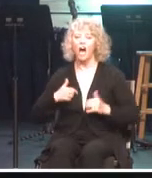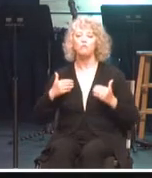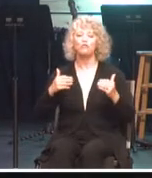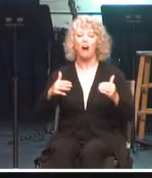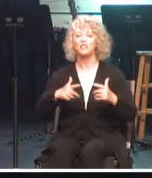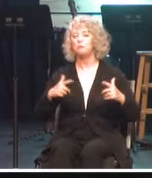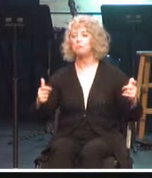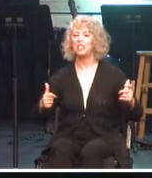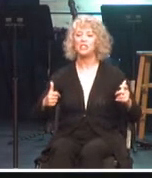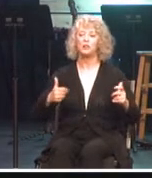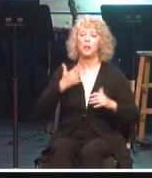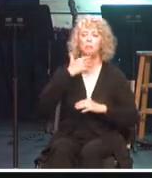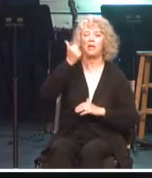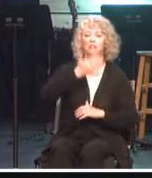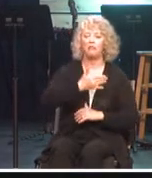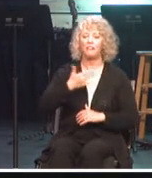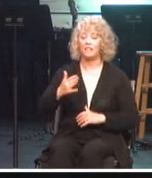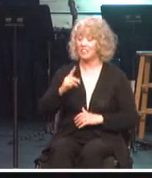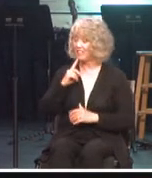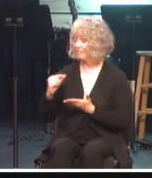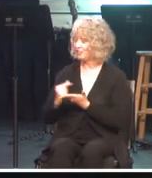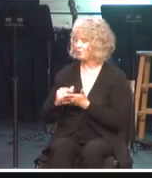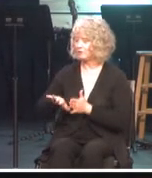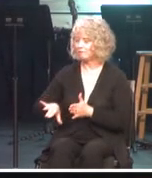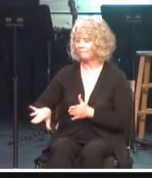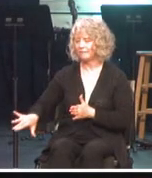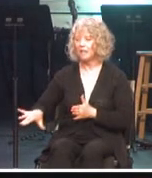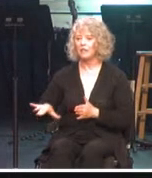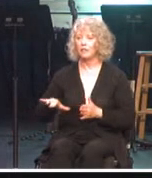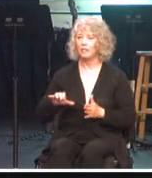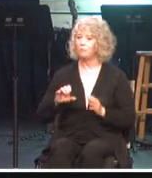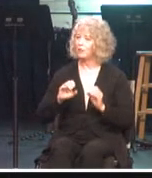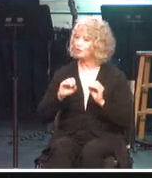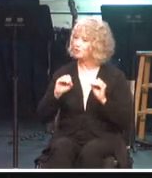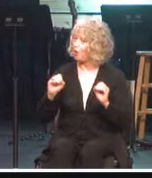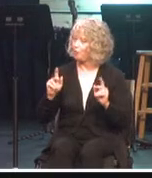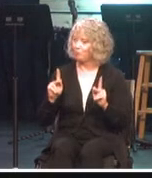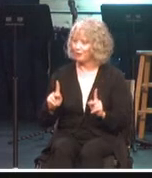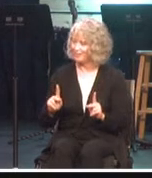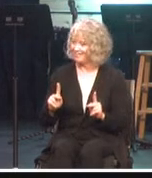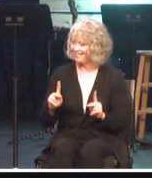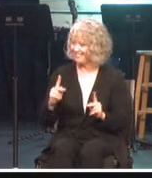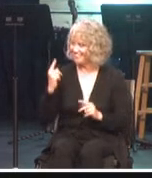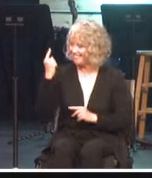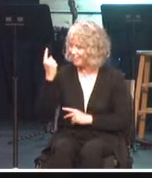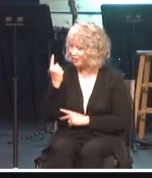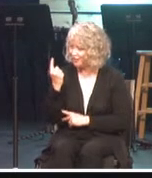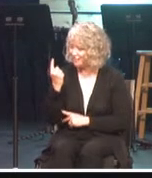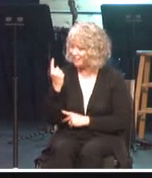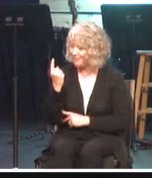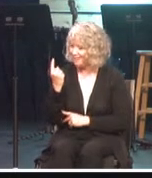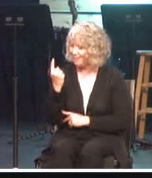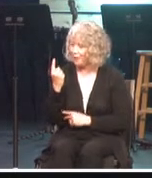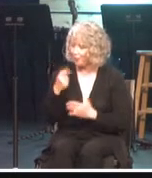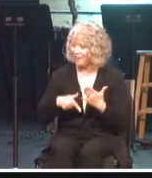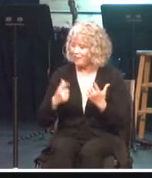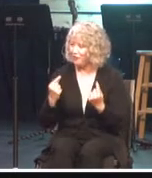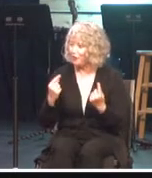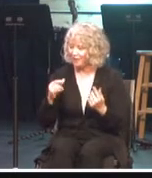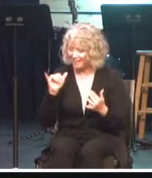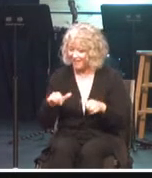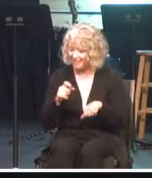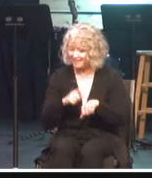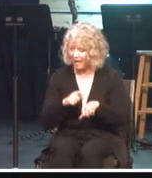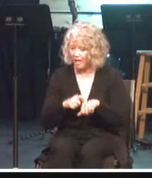even scriptural things. Of course, none of us thinks this is what we are doing at the time. Yet after many years